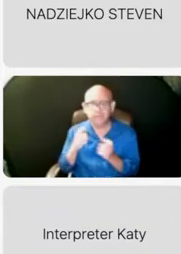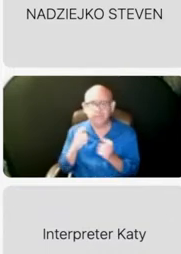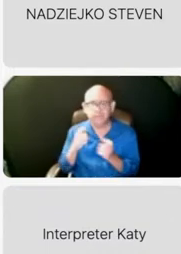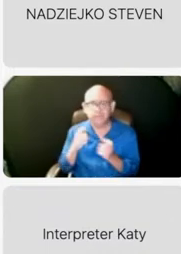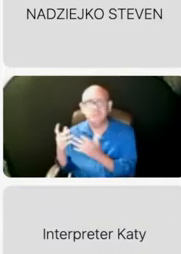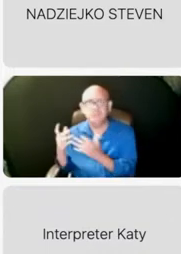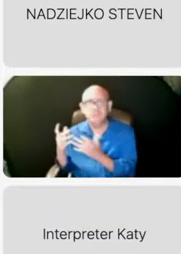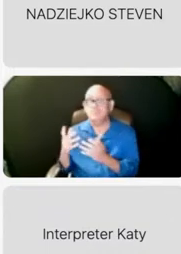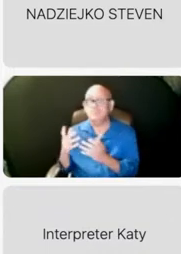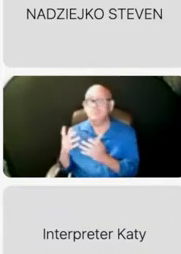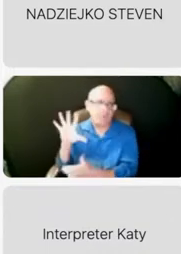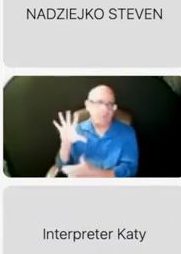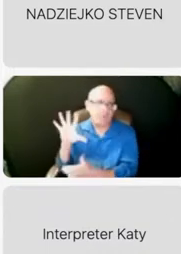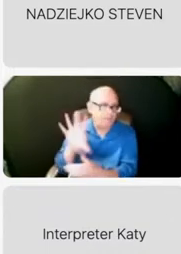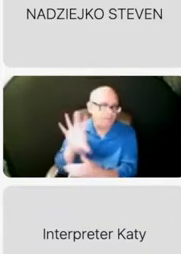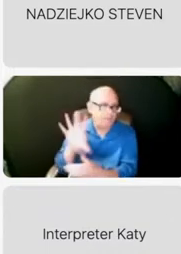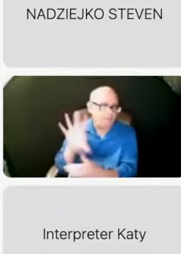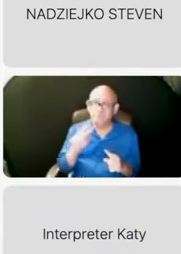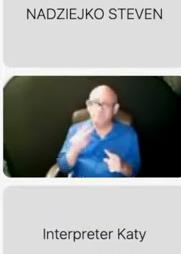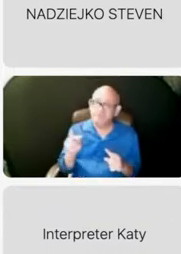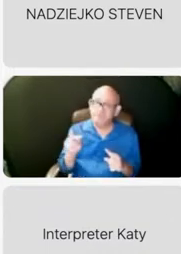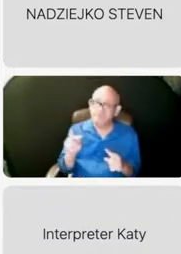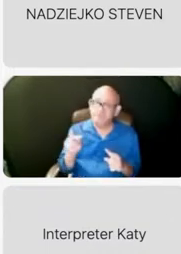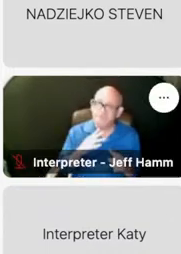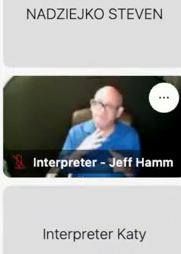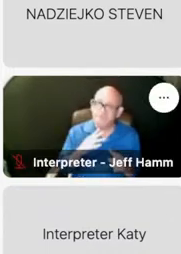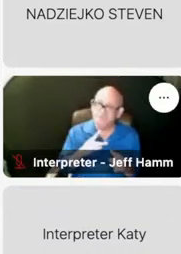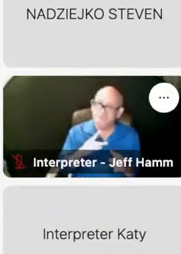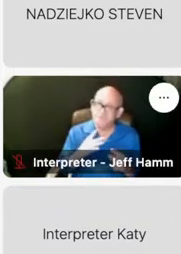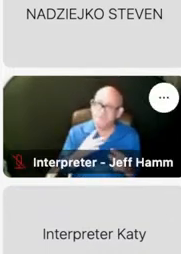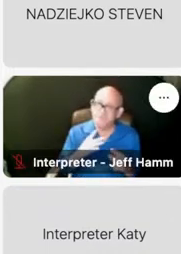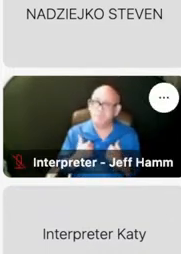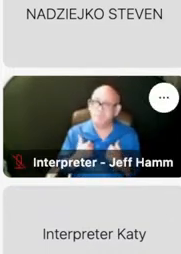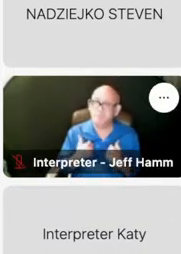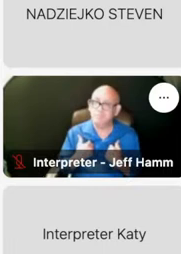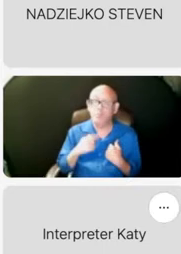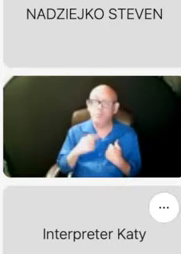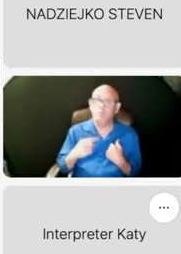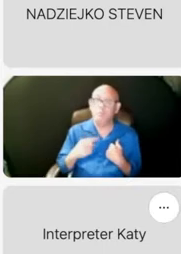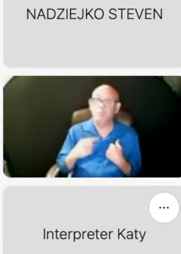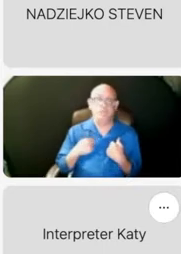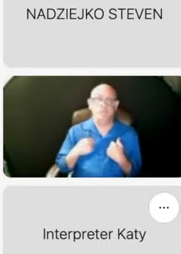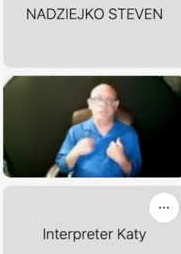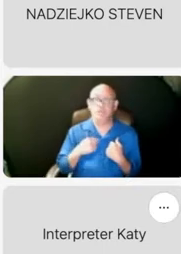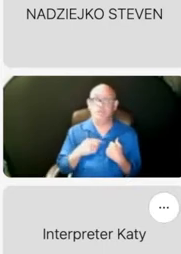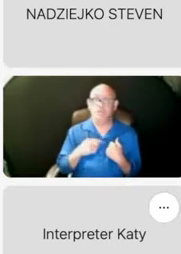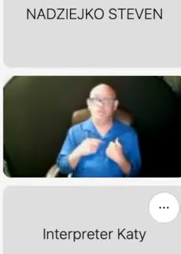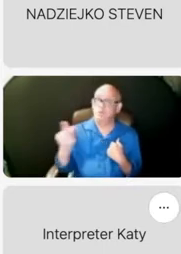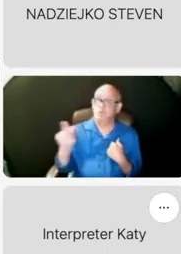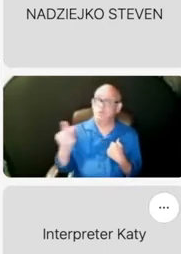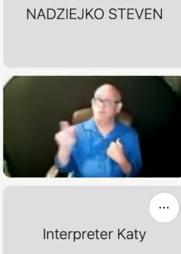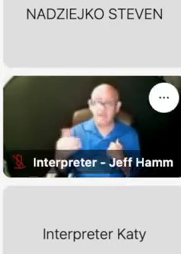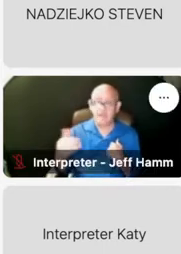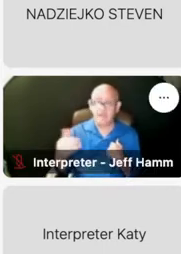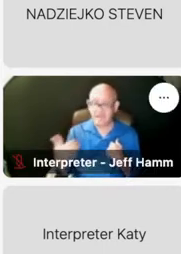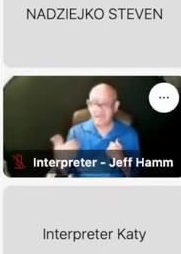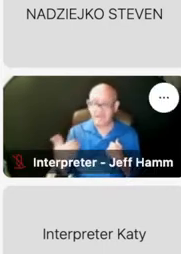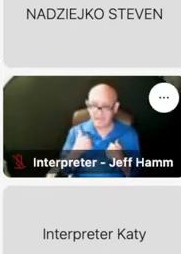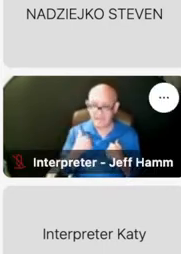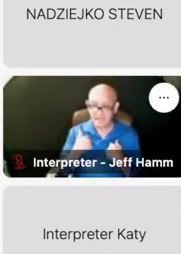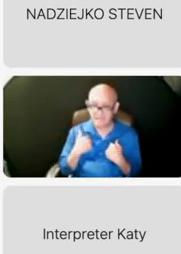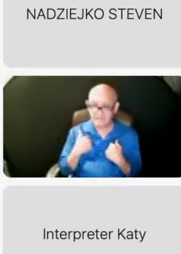um i had the honor and the pleasure of having uh